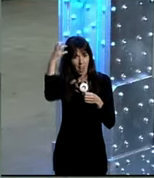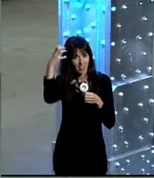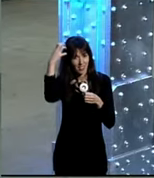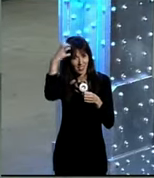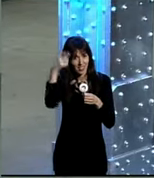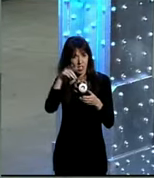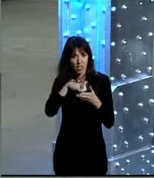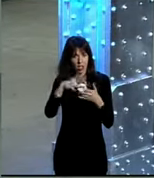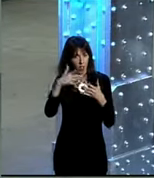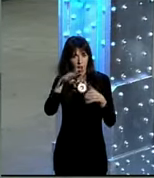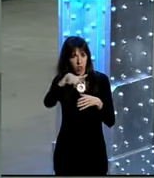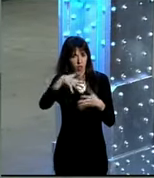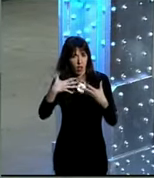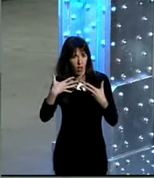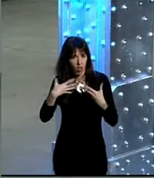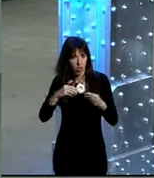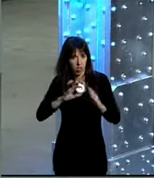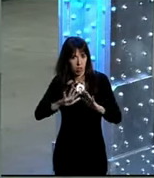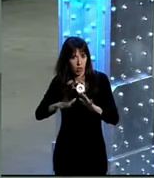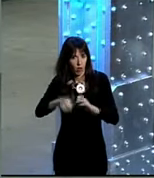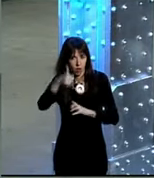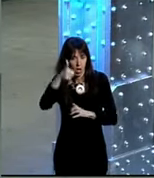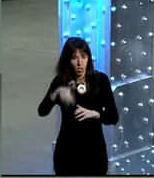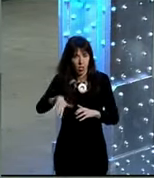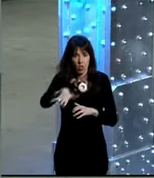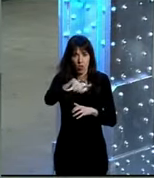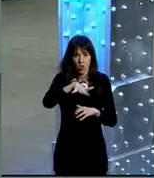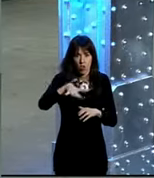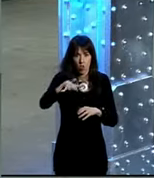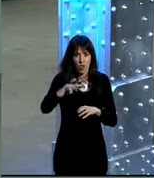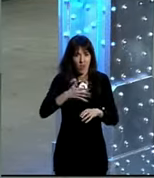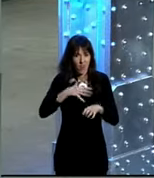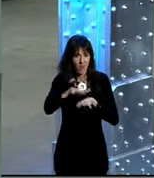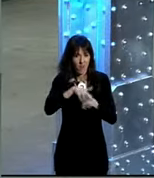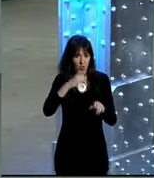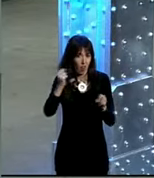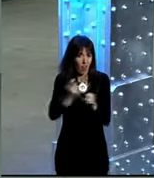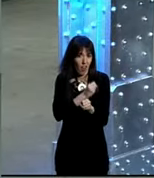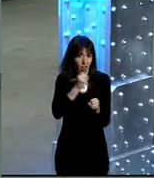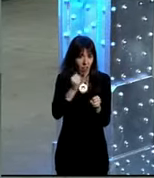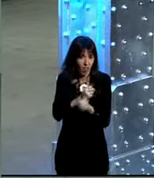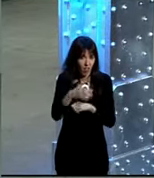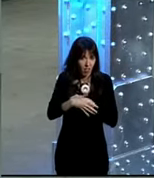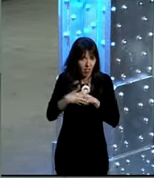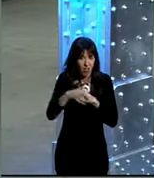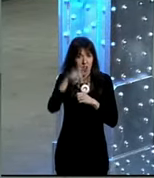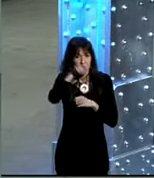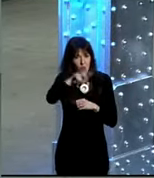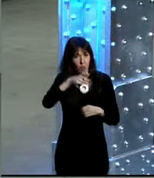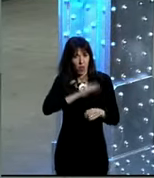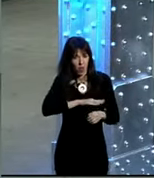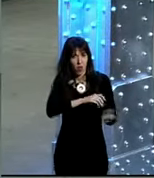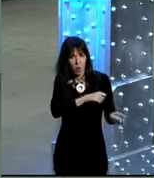has a strong working class background, and lately it's seen its fair share of immigrants arrive as well. And now